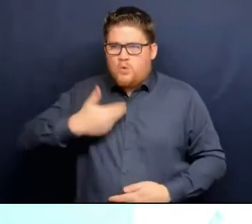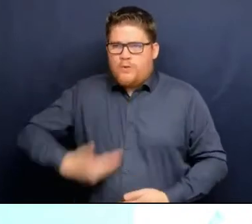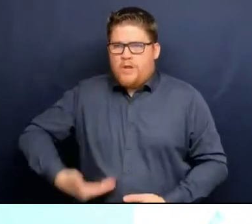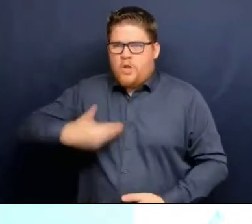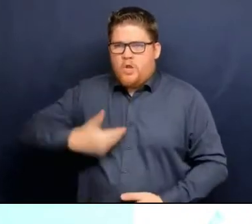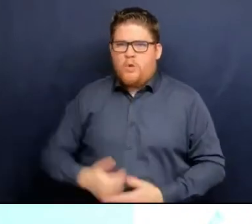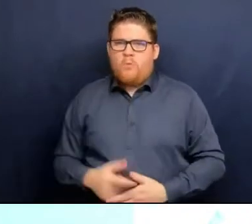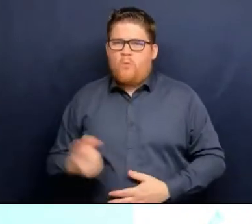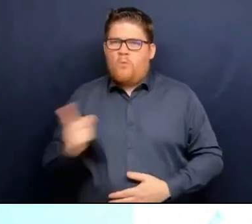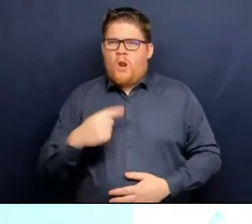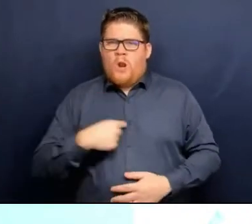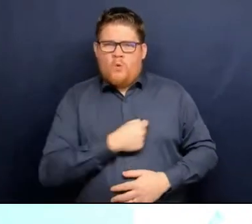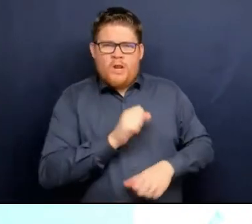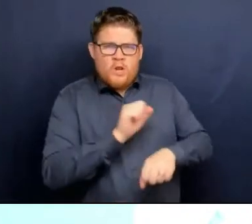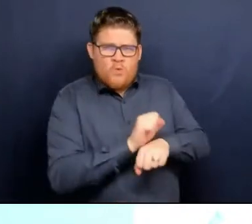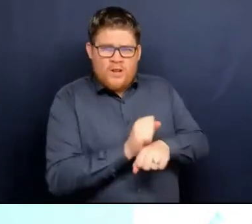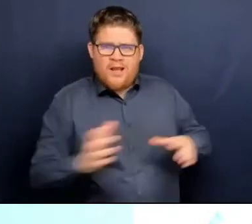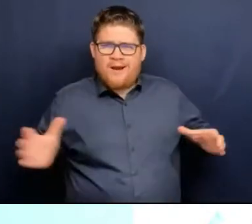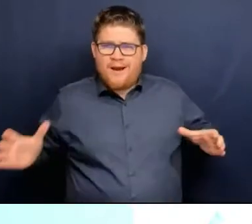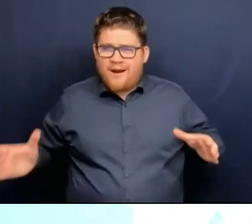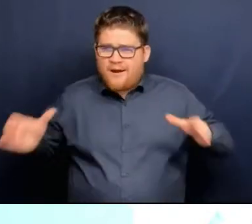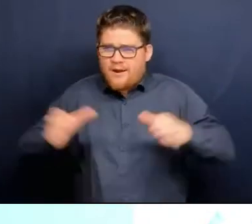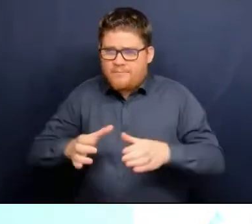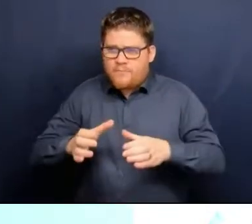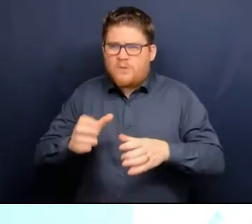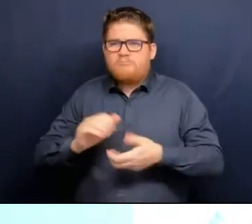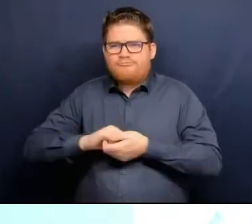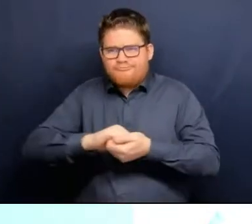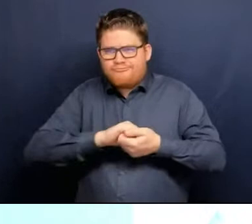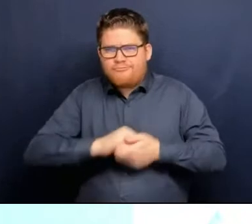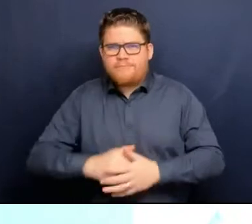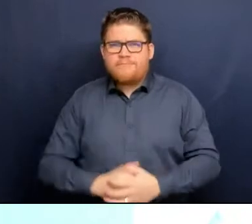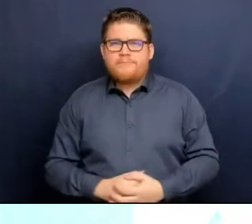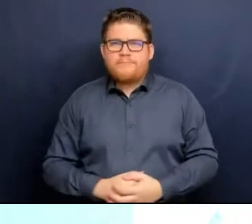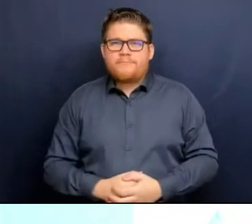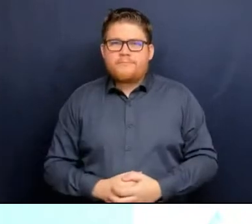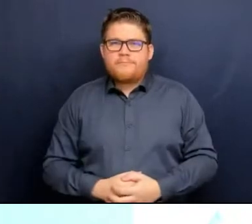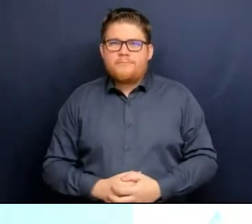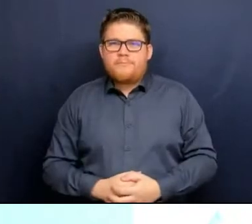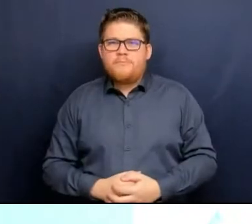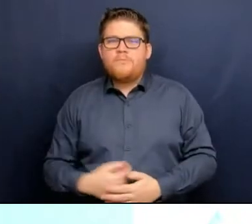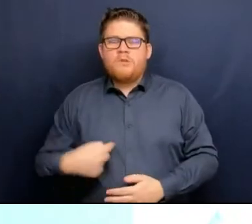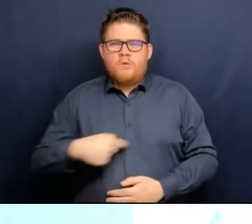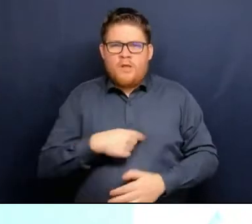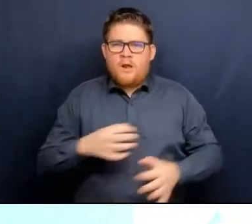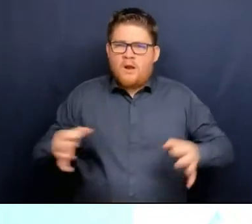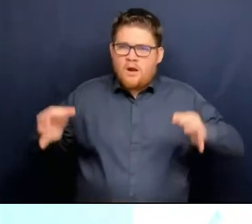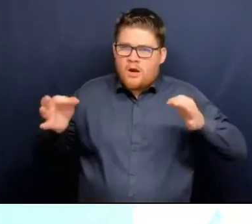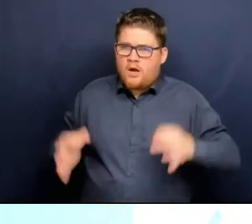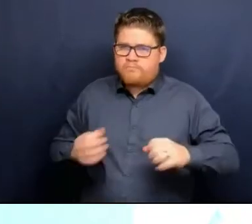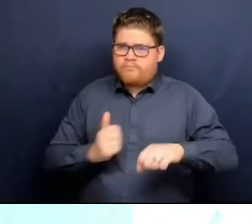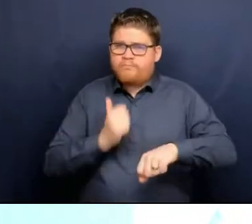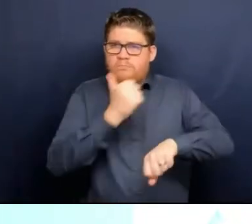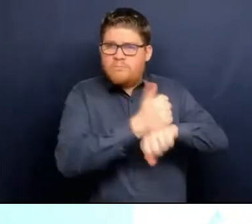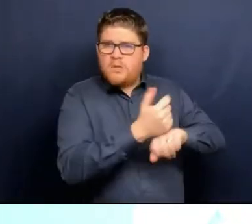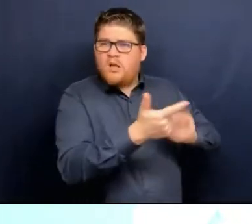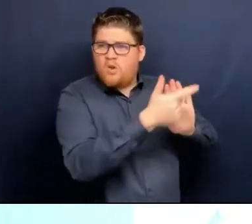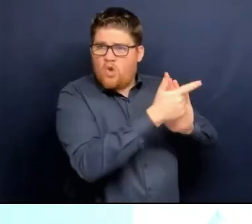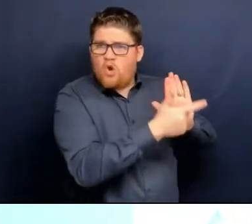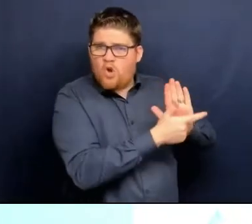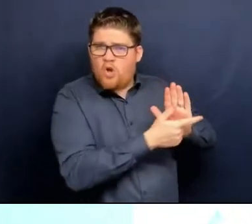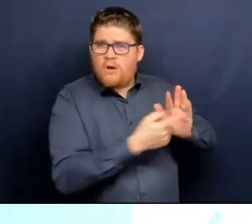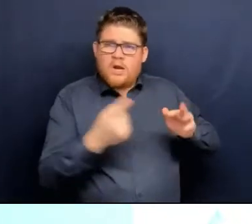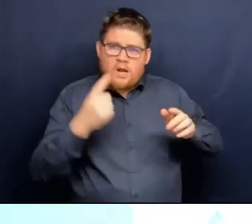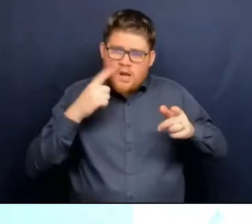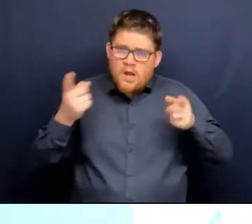The legislature passes laws. We did so in this case unanimously. Indigenous and non-Indigenous members,